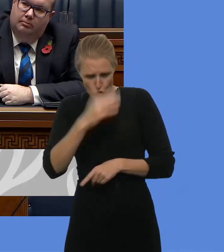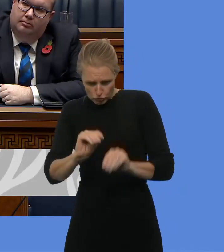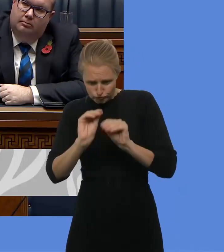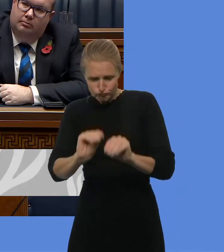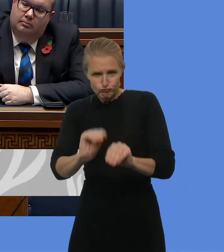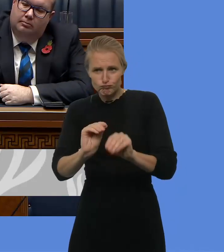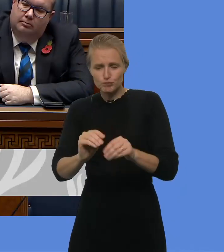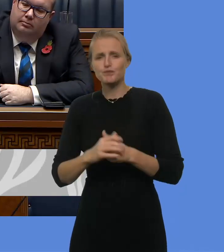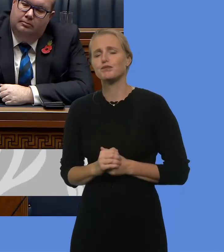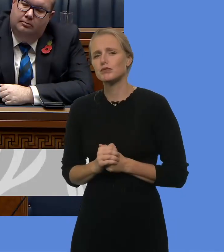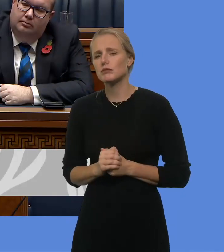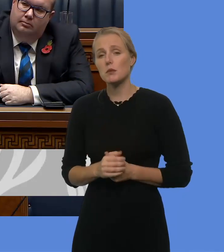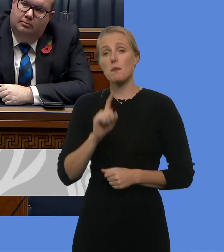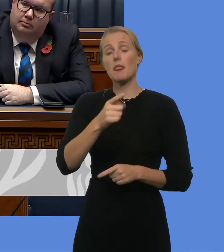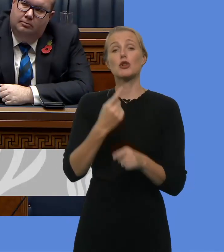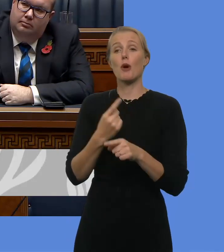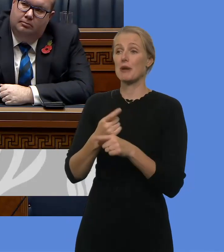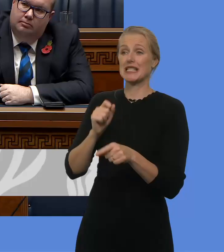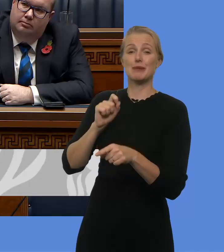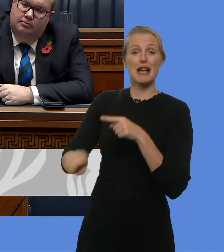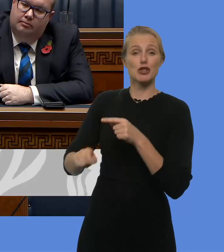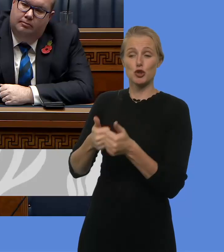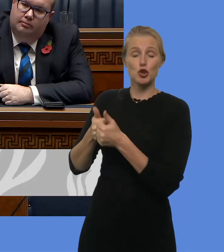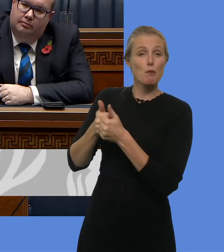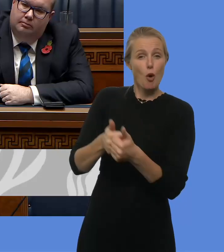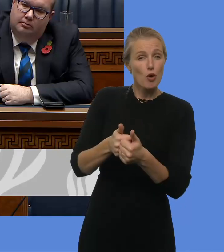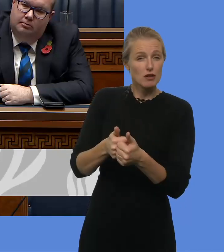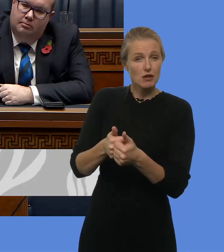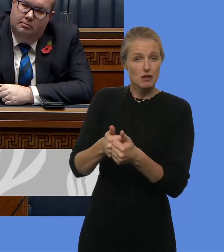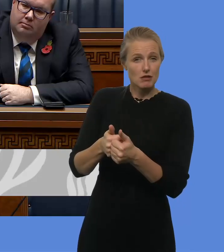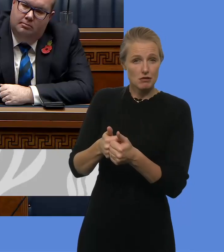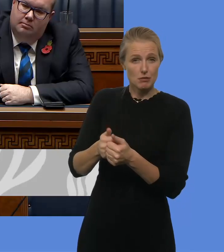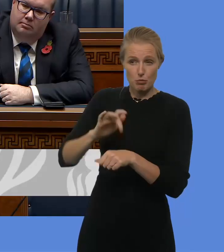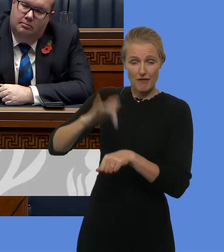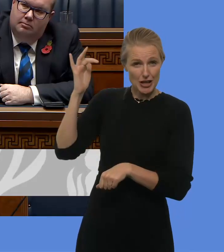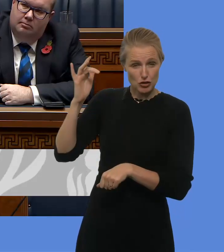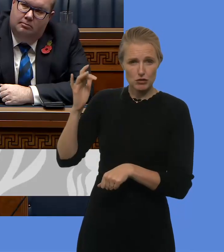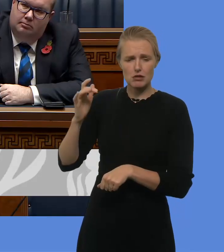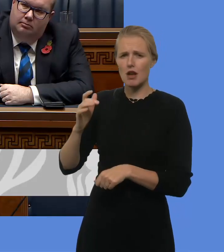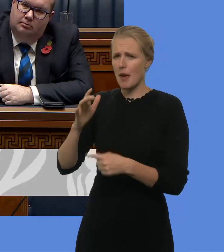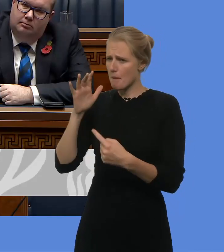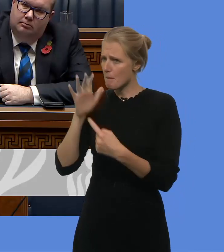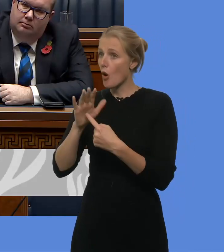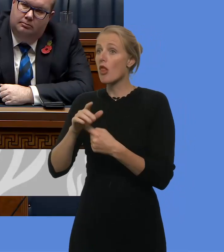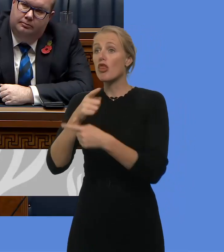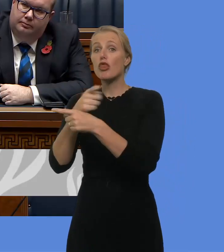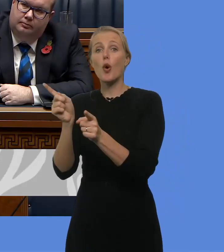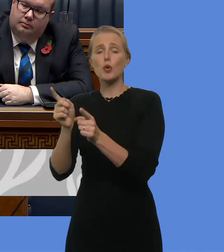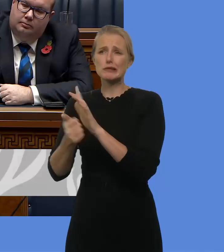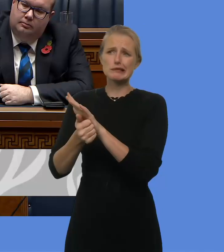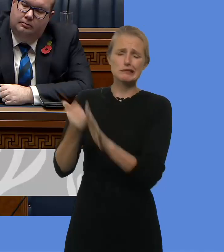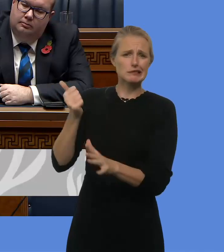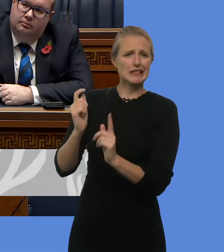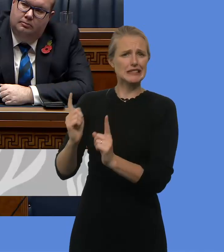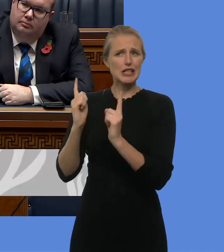note the reference to specialist support professionals, and I feel it is essential that our trained professionals remain highly skilled throughout their careers so that they